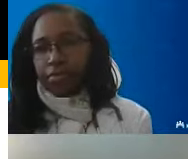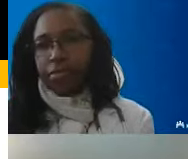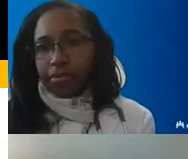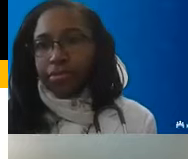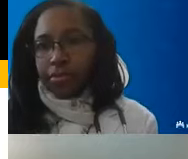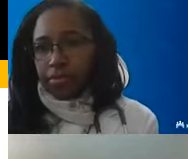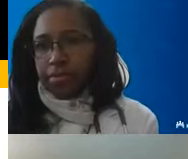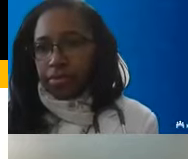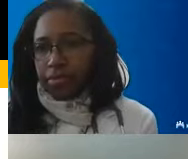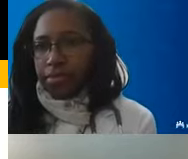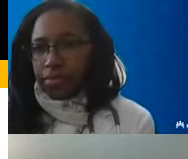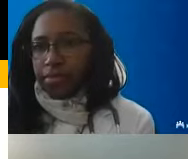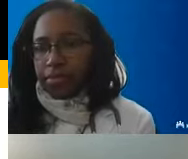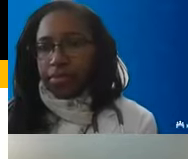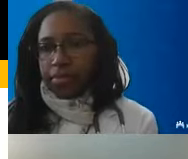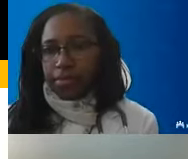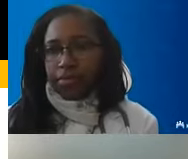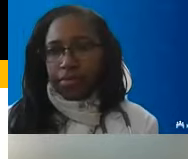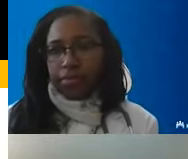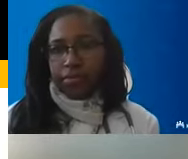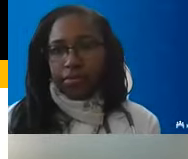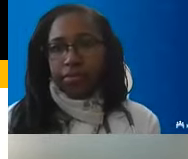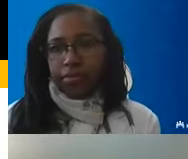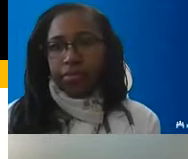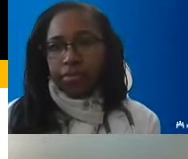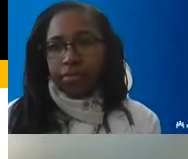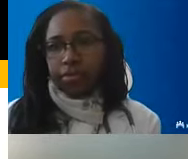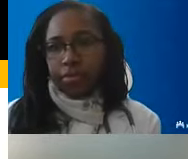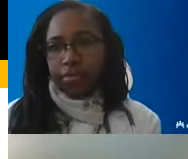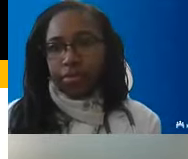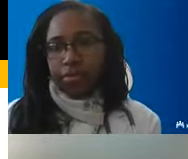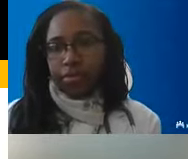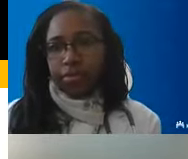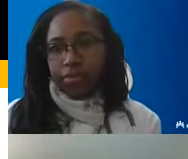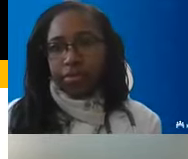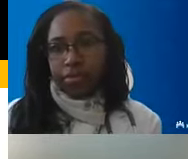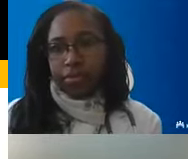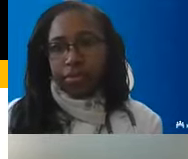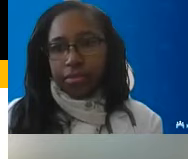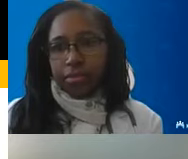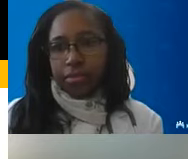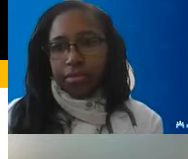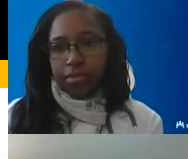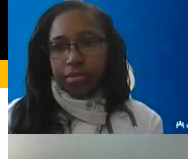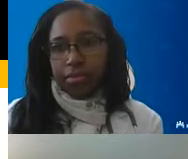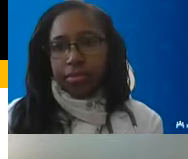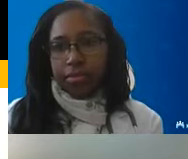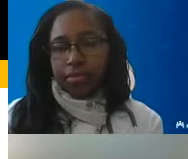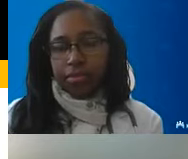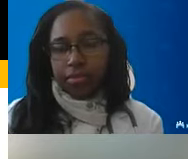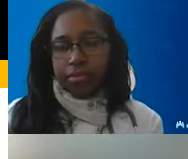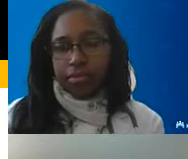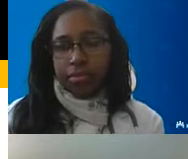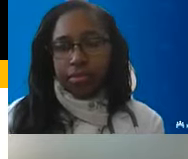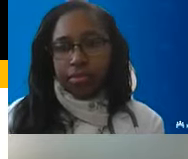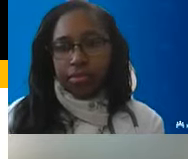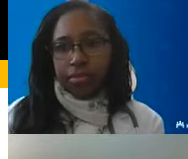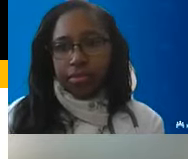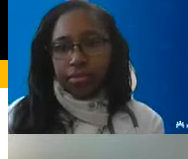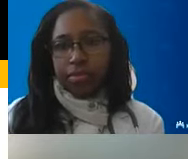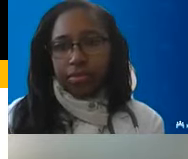close as much of attention as they were at the beginning. So I think it's really important for us to continue the outreach and continue to